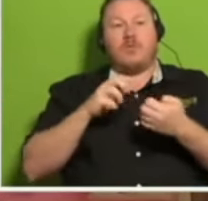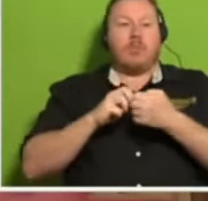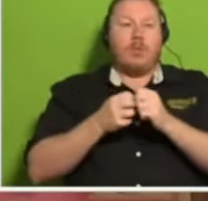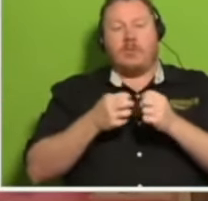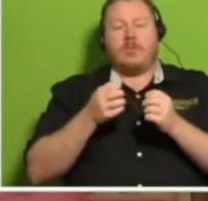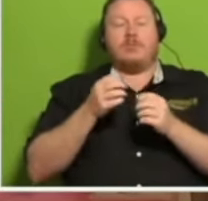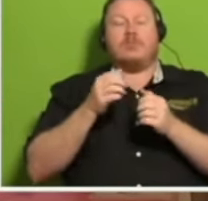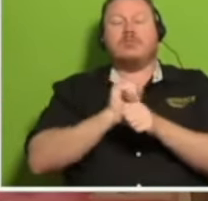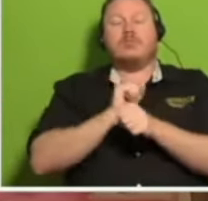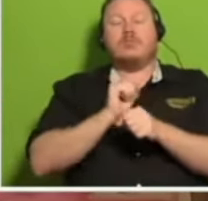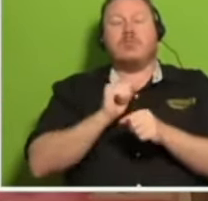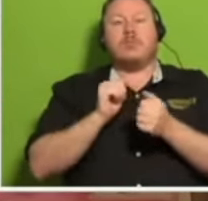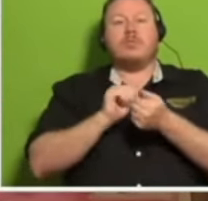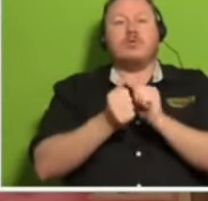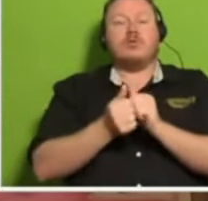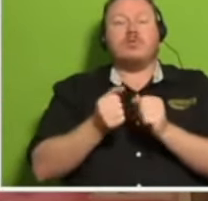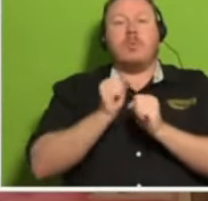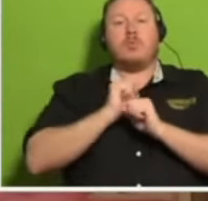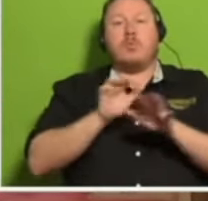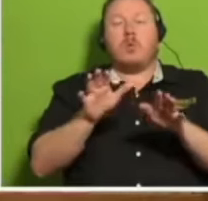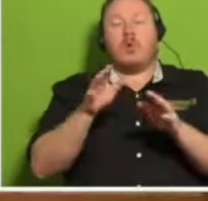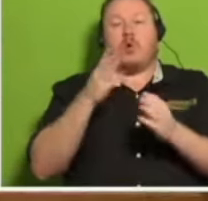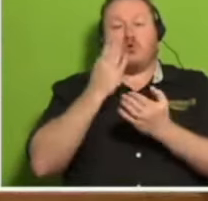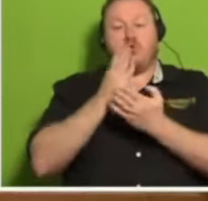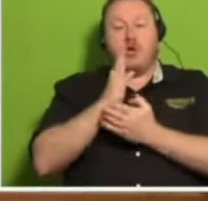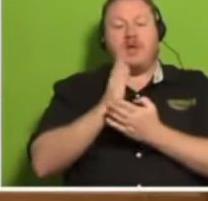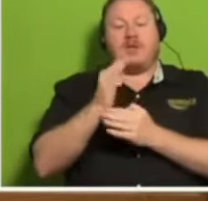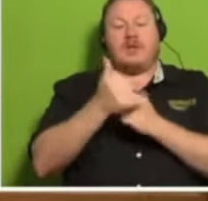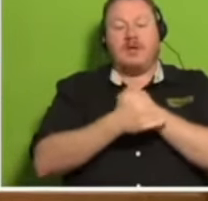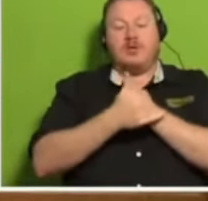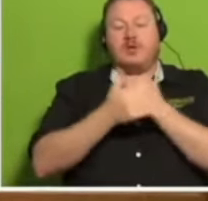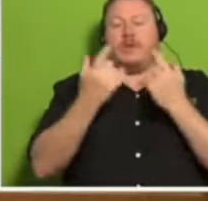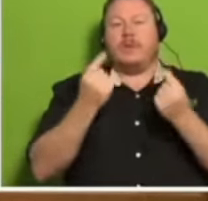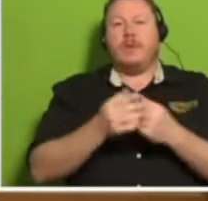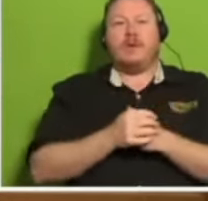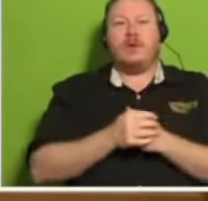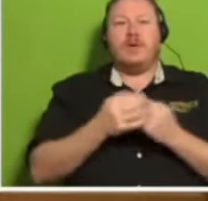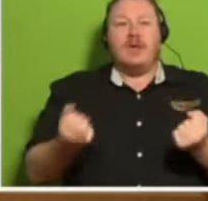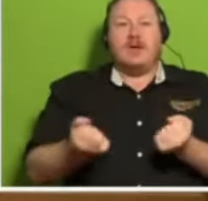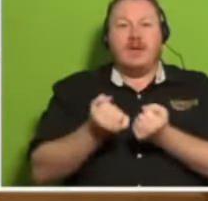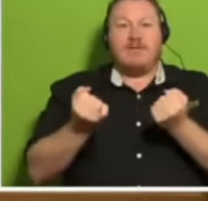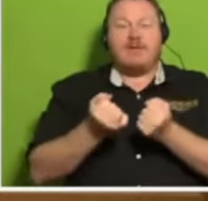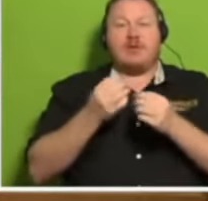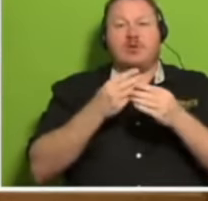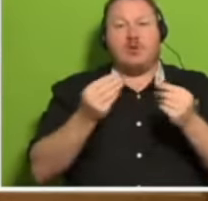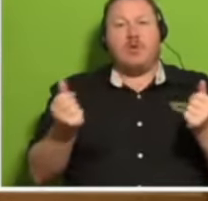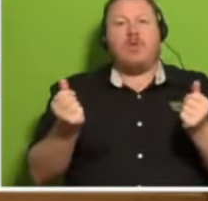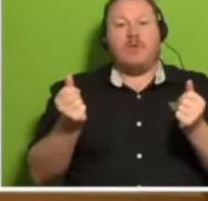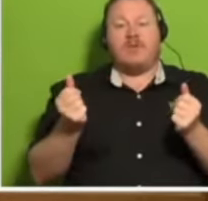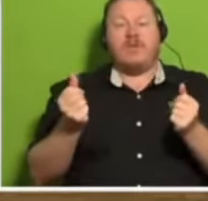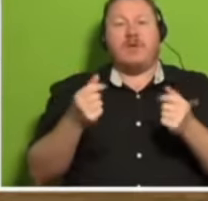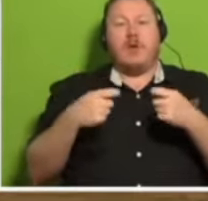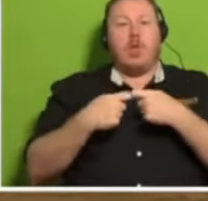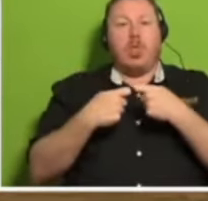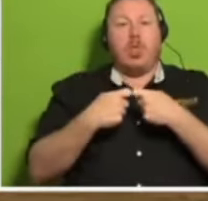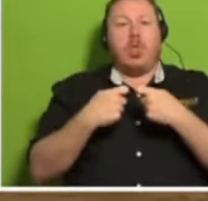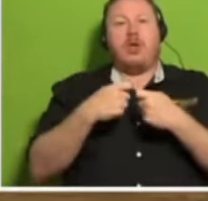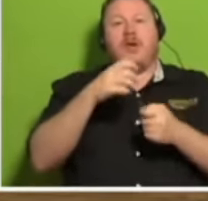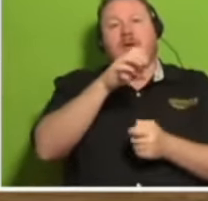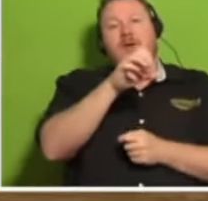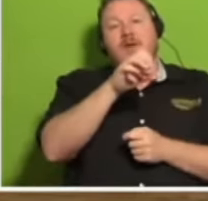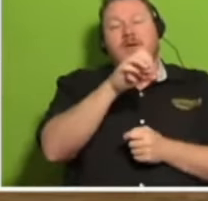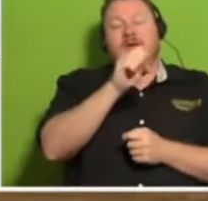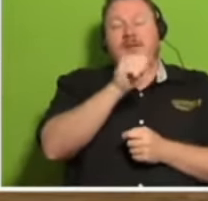regarding sports broadcasting rights in our country. In an effort to resolve the ongoing disputes between the SABC and